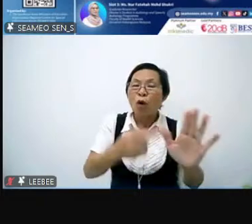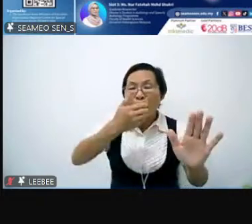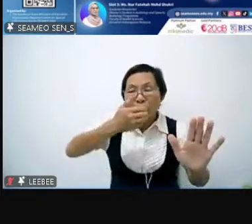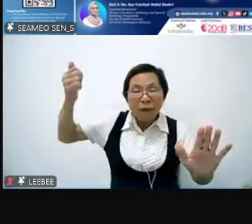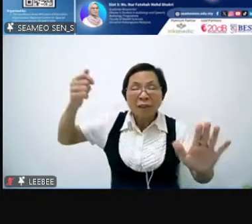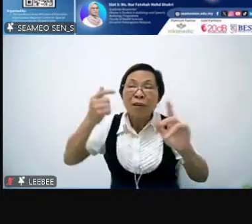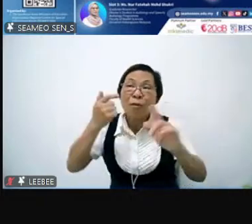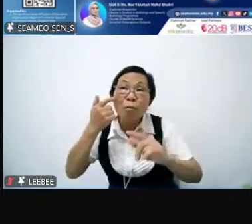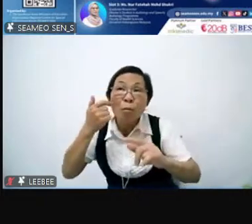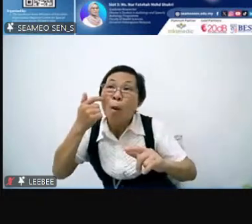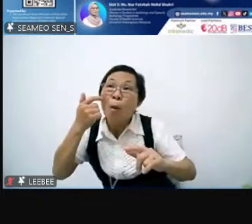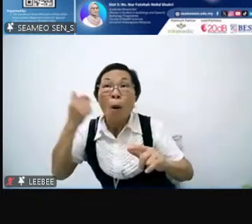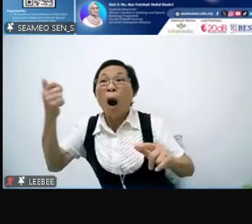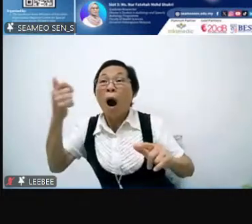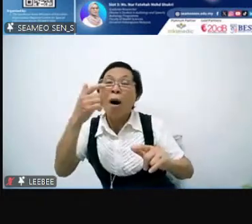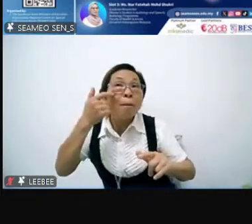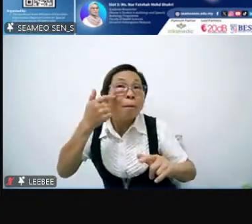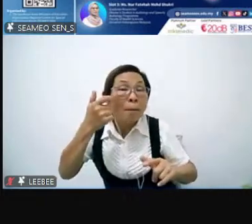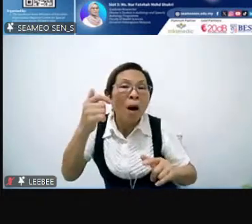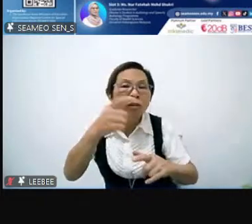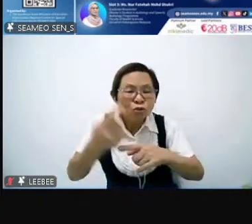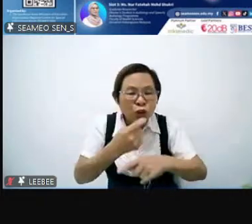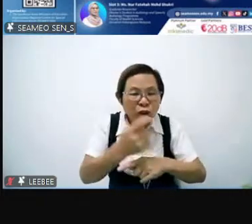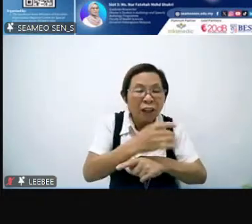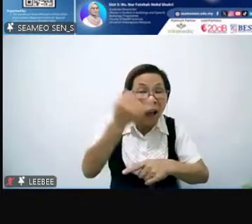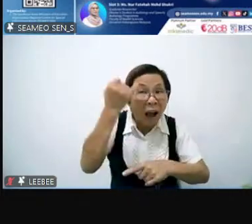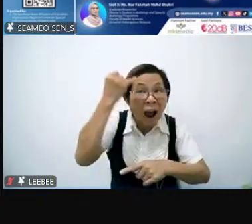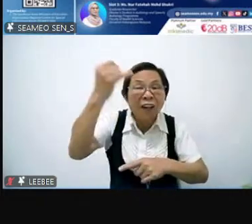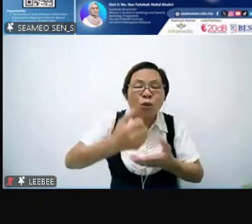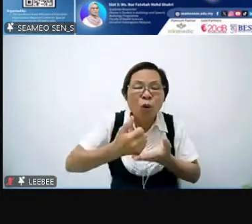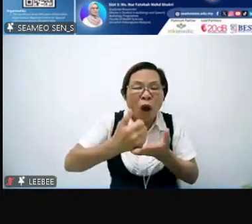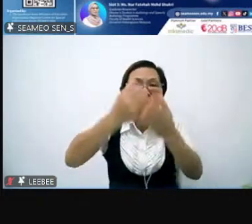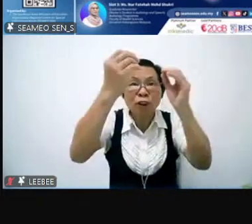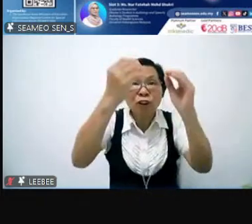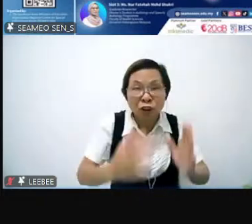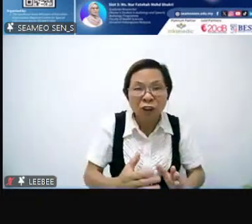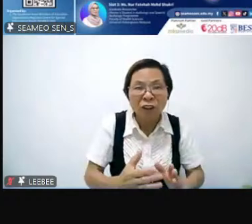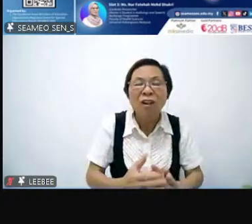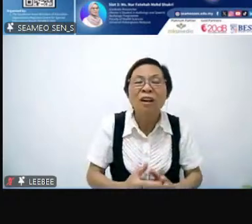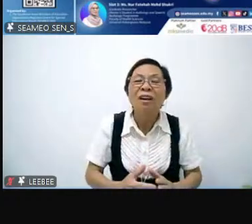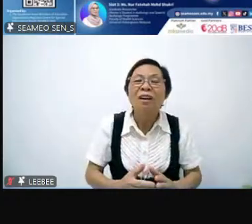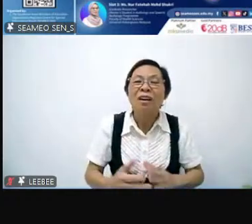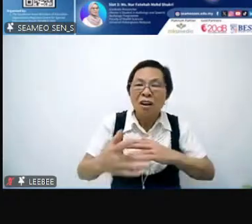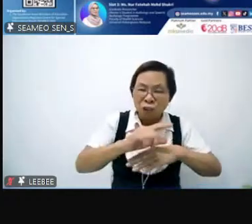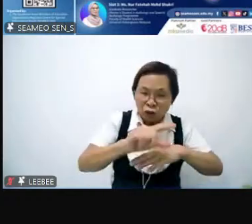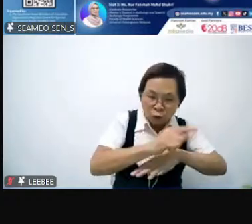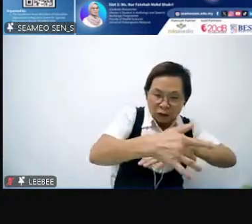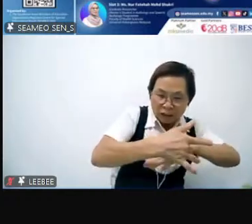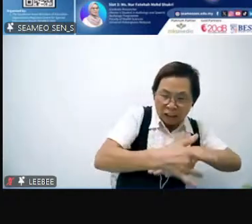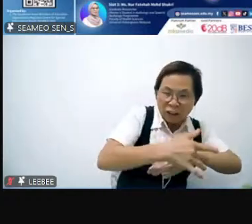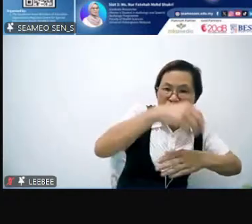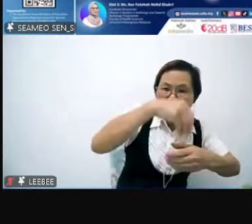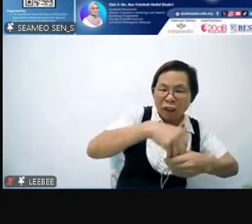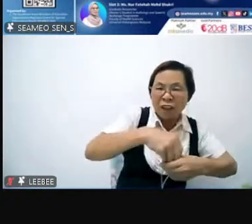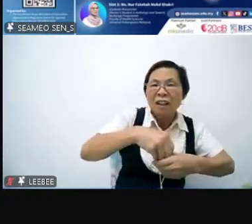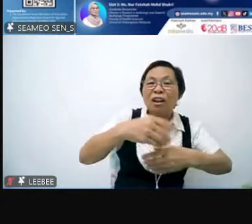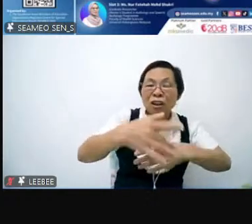awareness, training, and resources to help teachers integrate hearing technology effectively in their classroom.